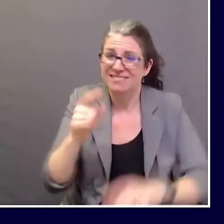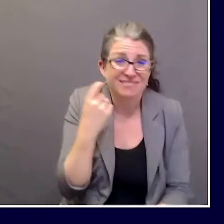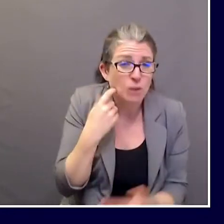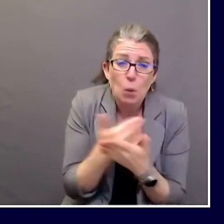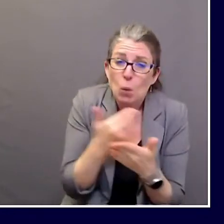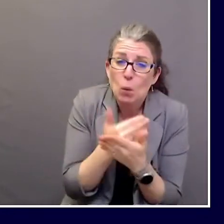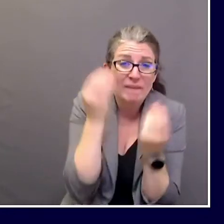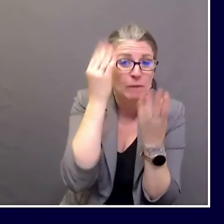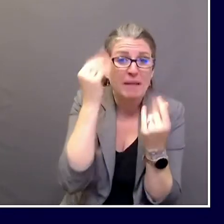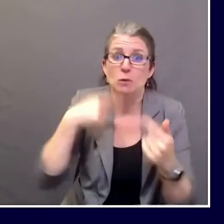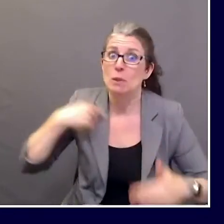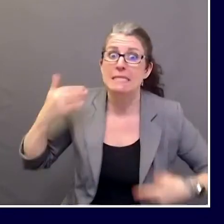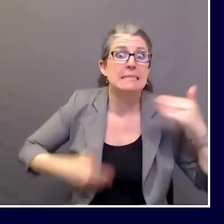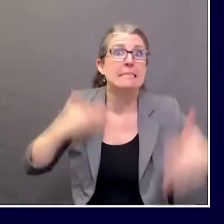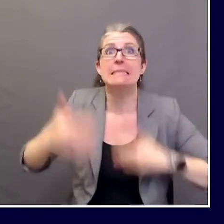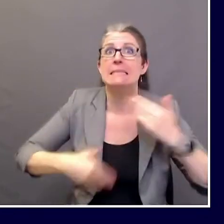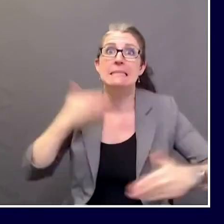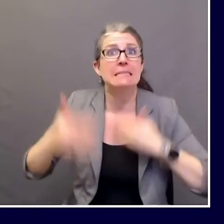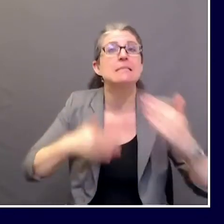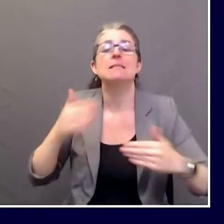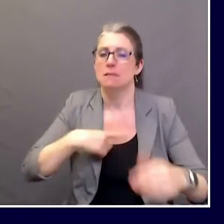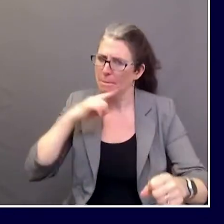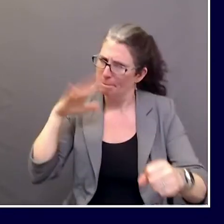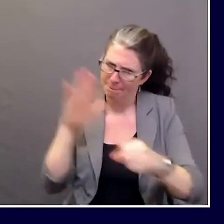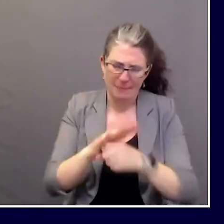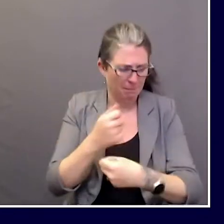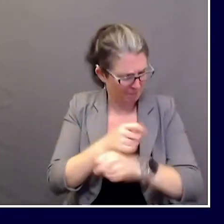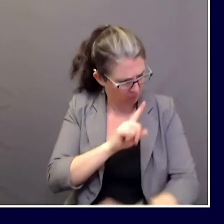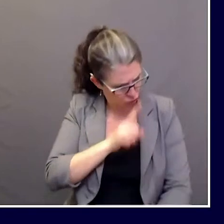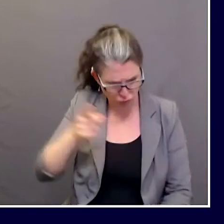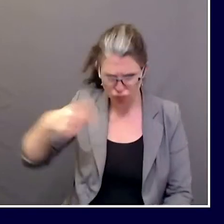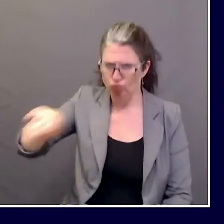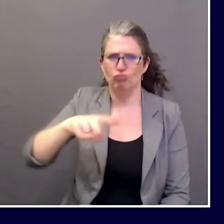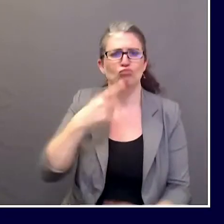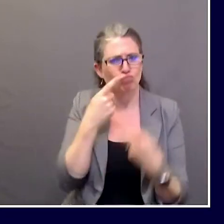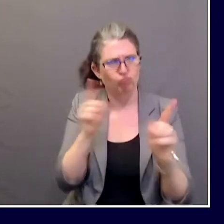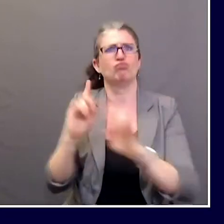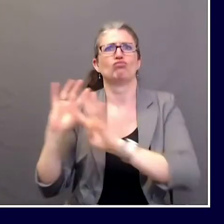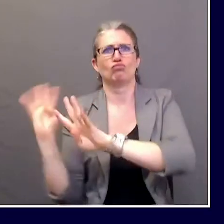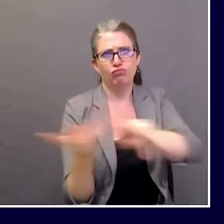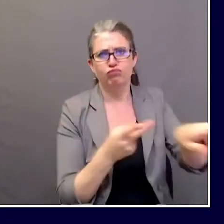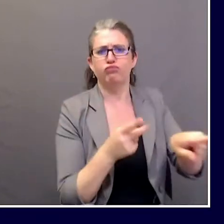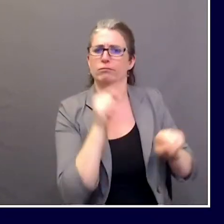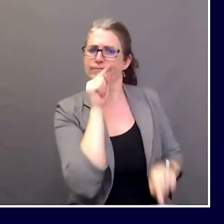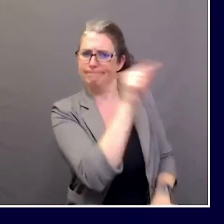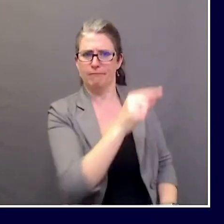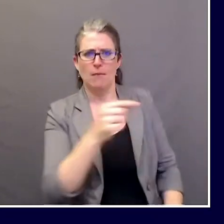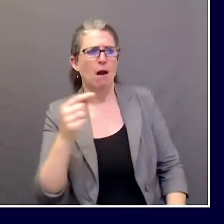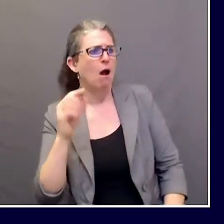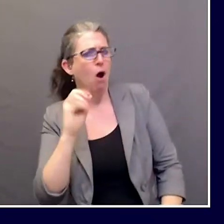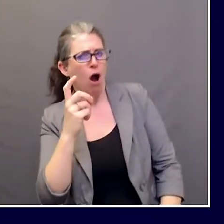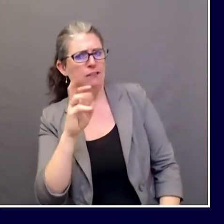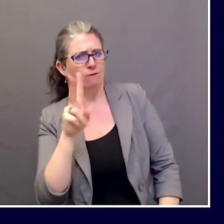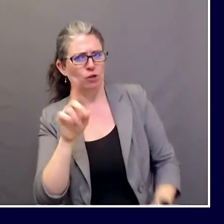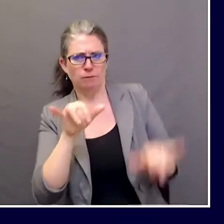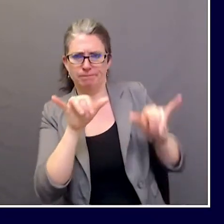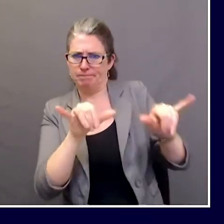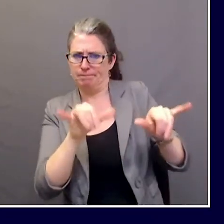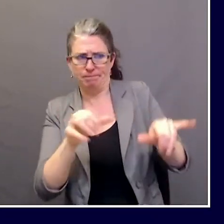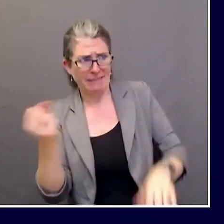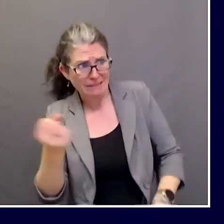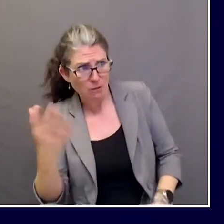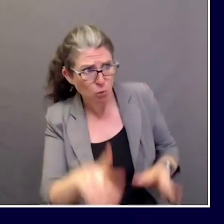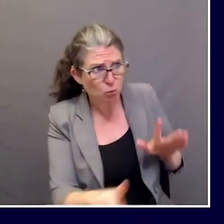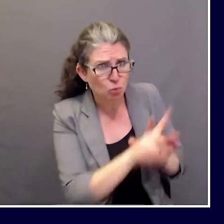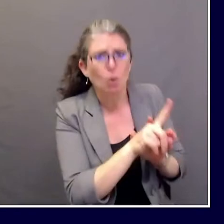to doing that. As a reminder, you get your second dose of Moderna about 4 weeks later. That gives us a few weeks to figure this out, and we will be